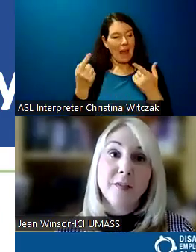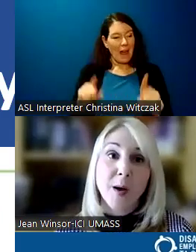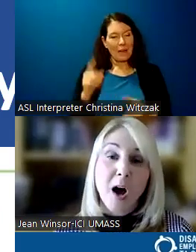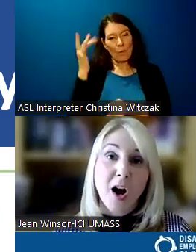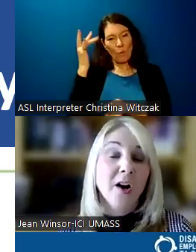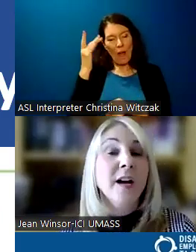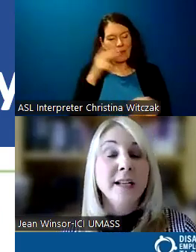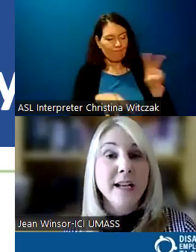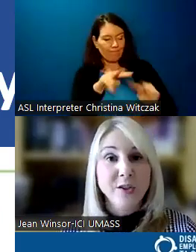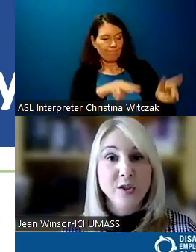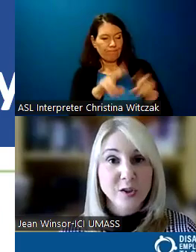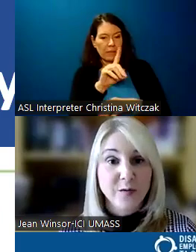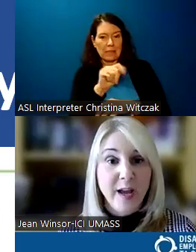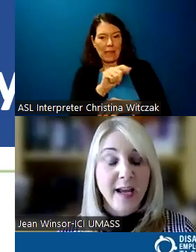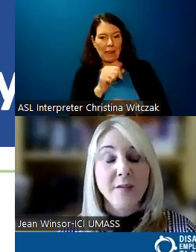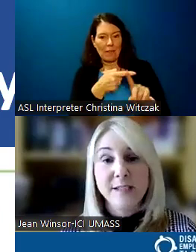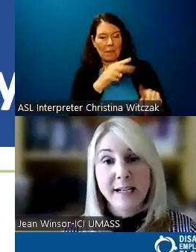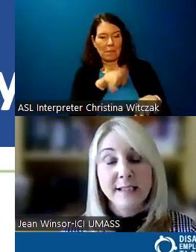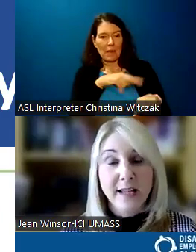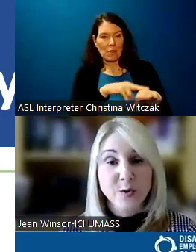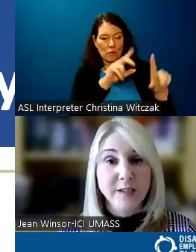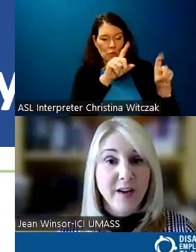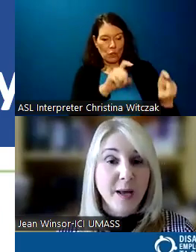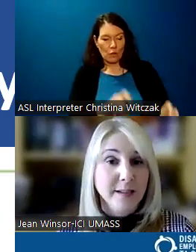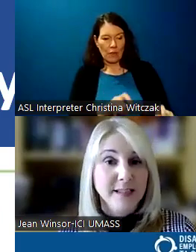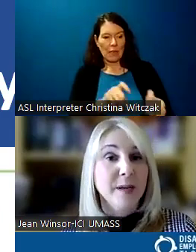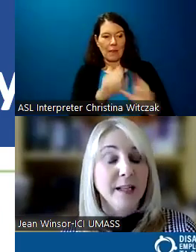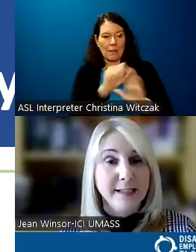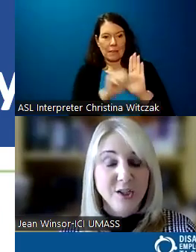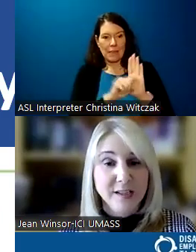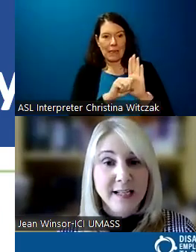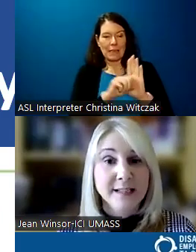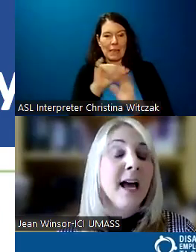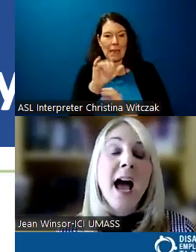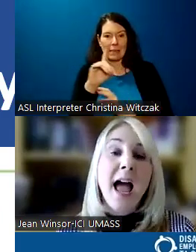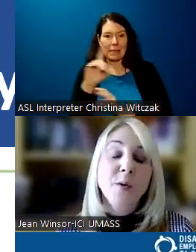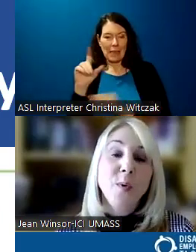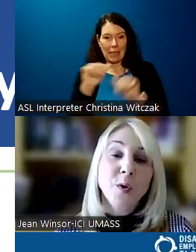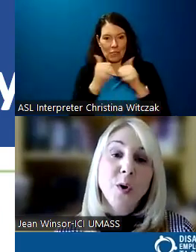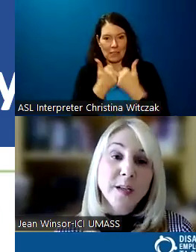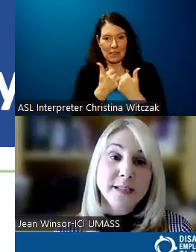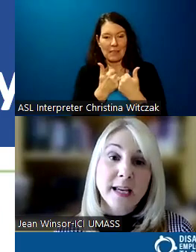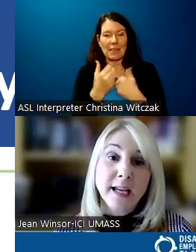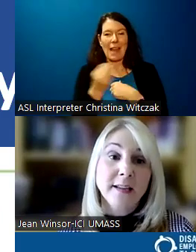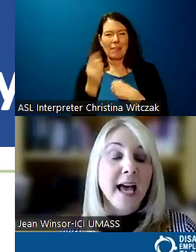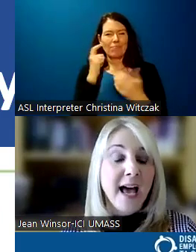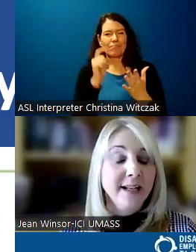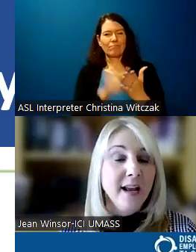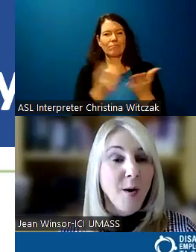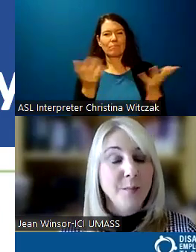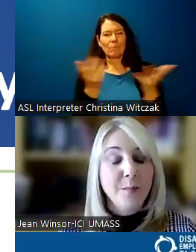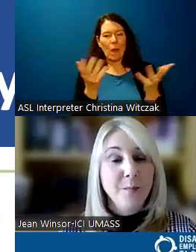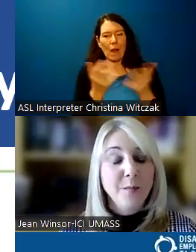data from our national survey of state intellectual and developmental disabilities agencies, and we were noticing